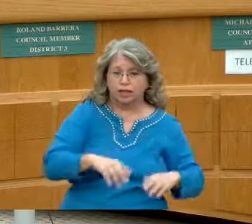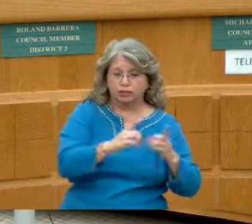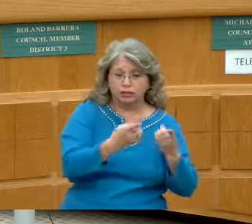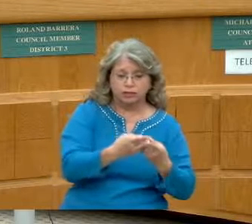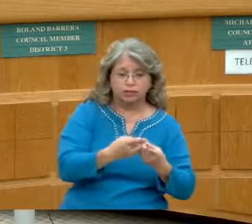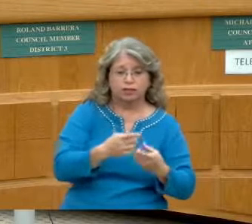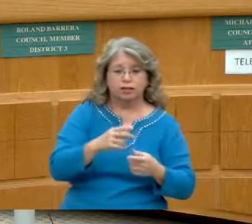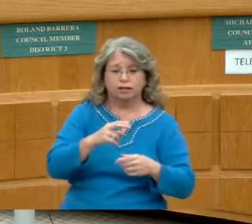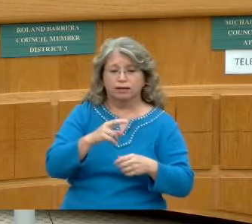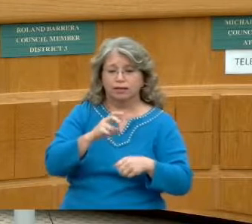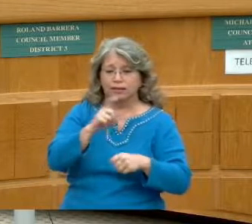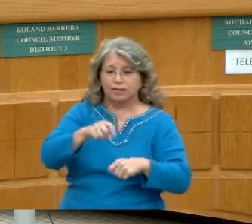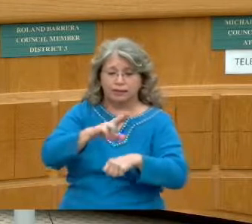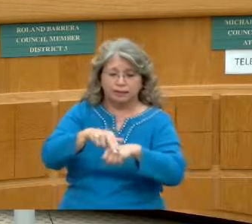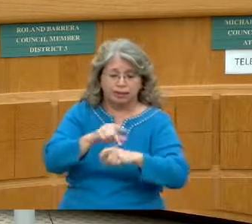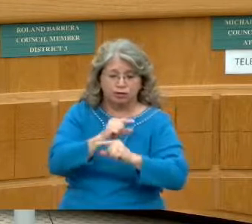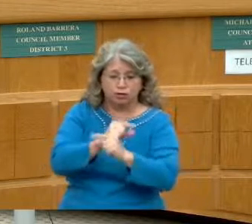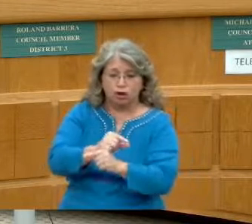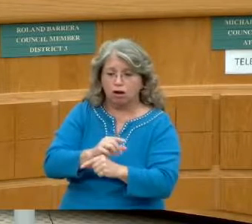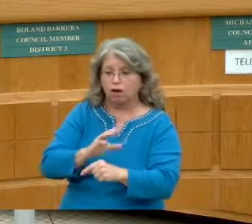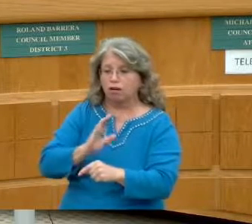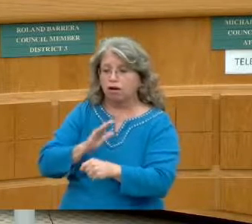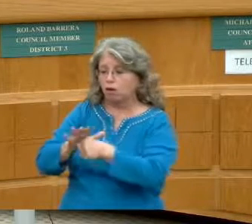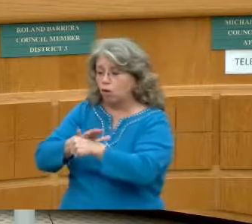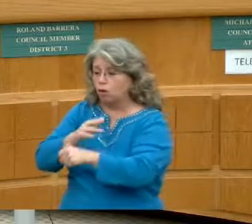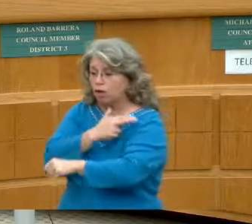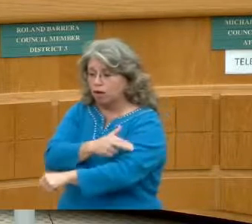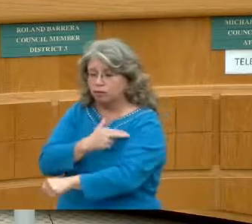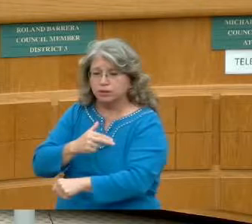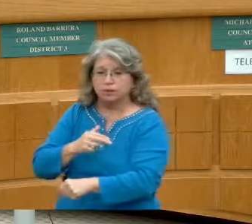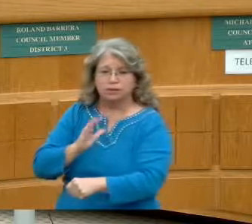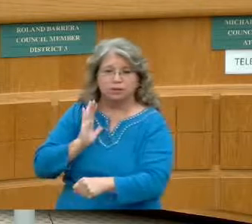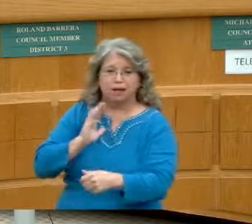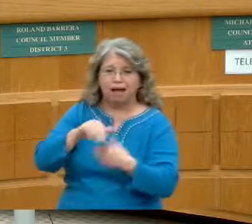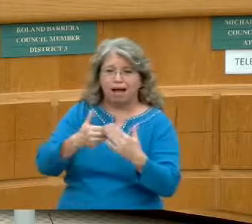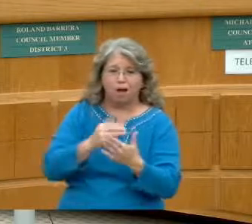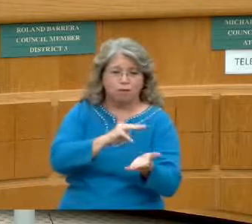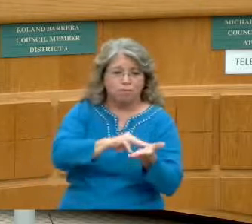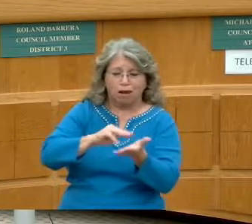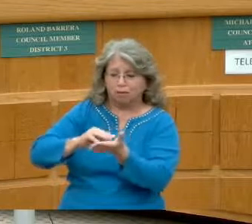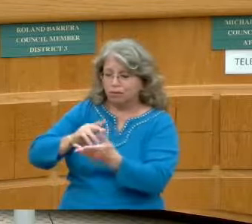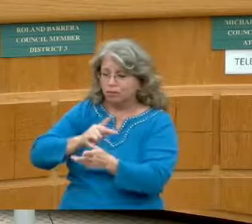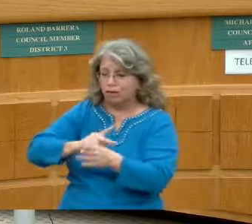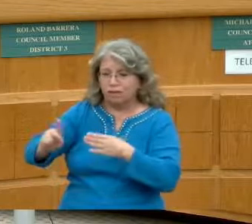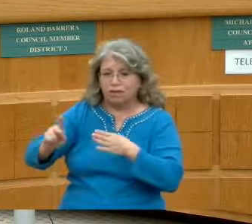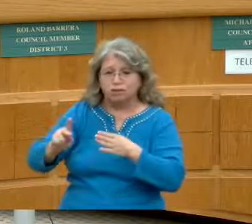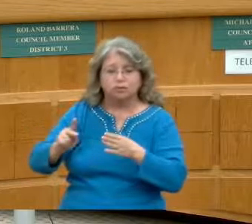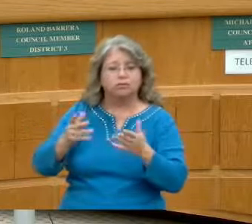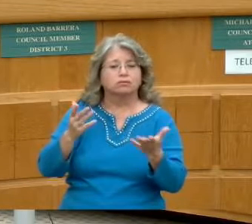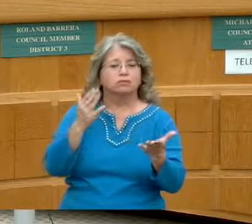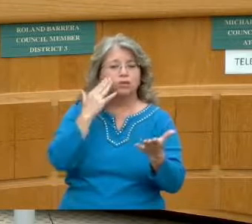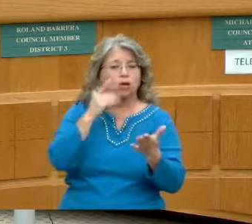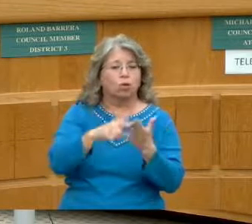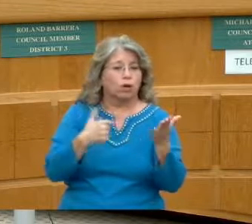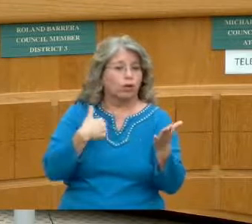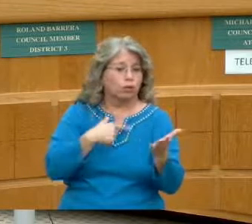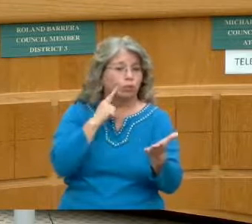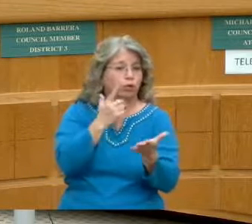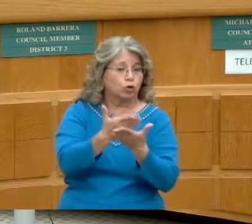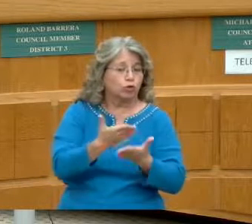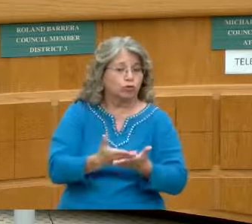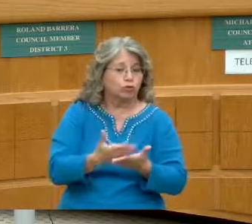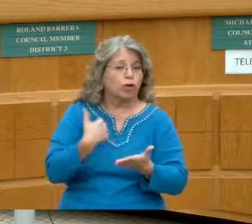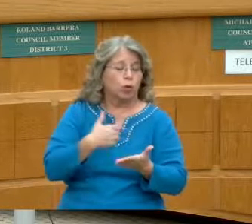our local hospitals, and our countless medical professionals. You know what we've shown? We've shown that we can open Texas safely here in